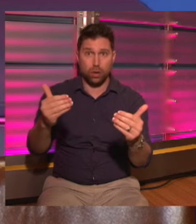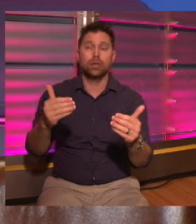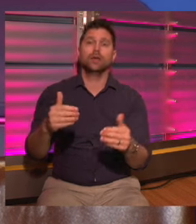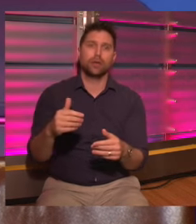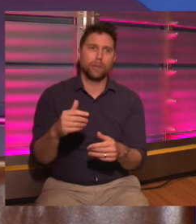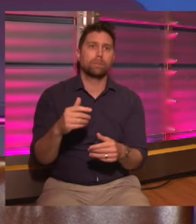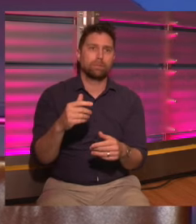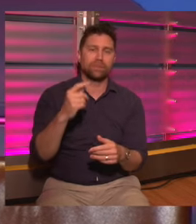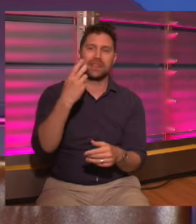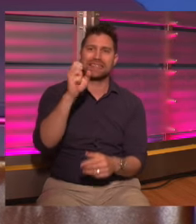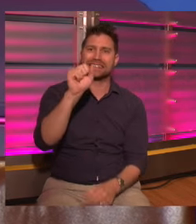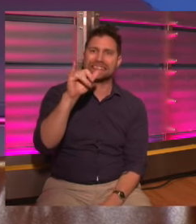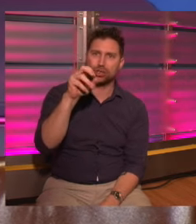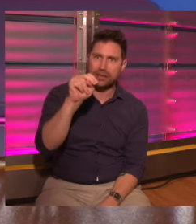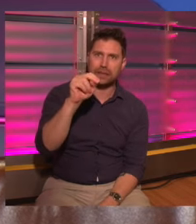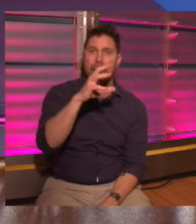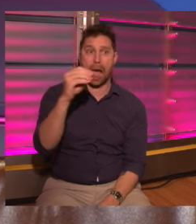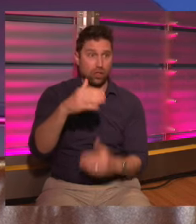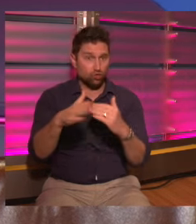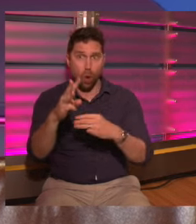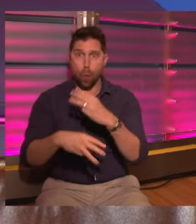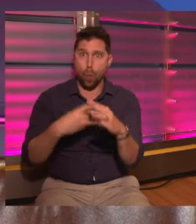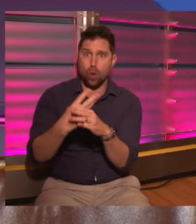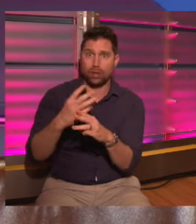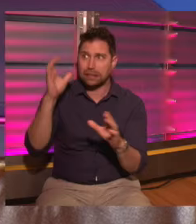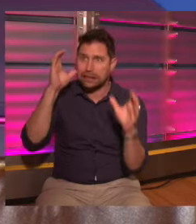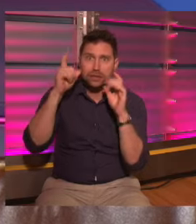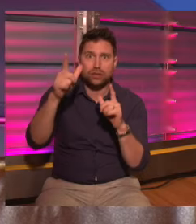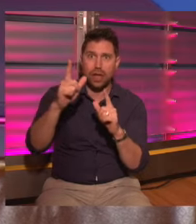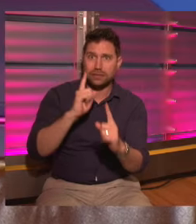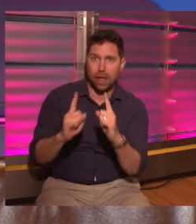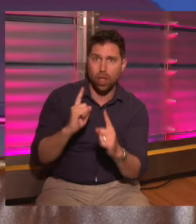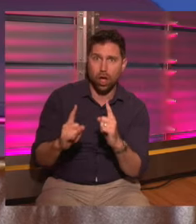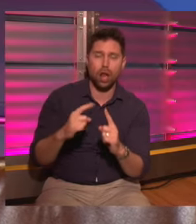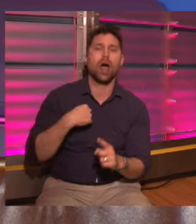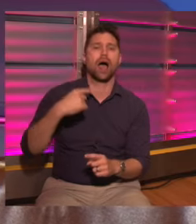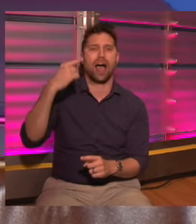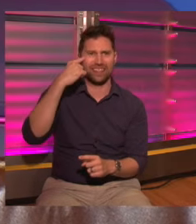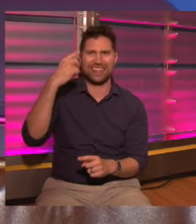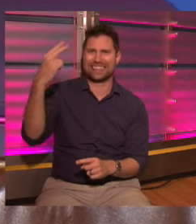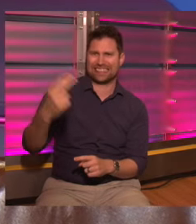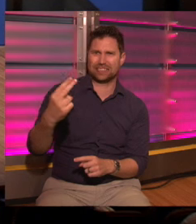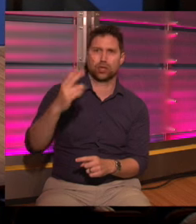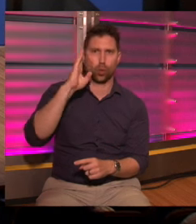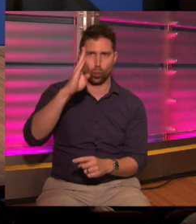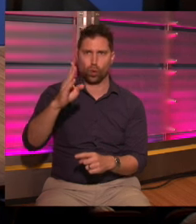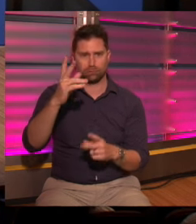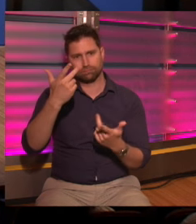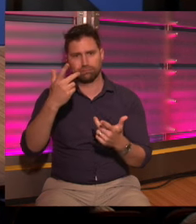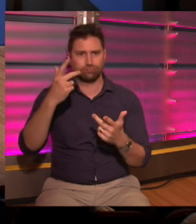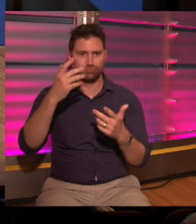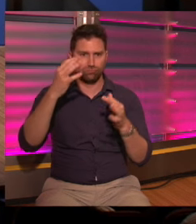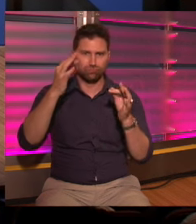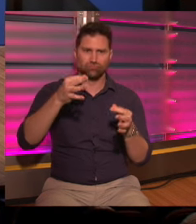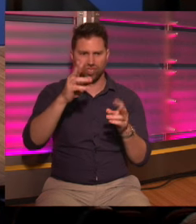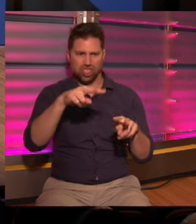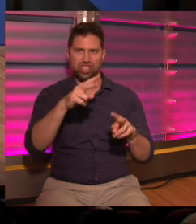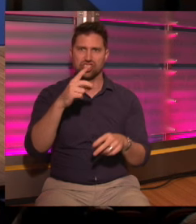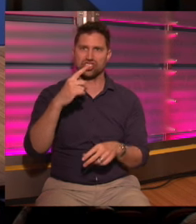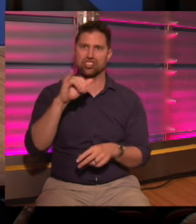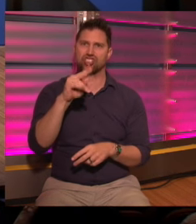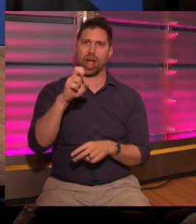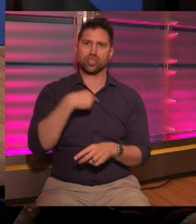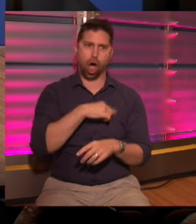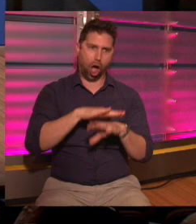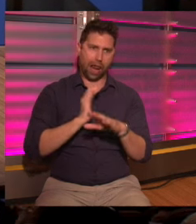the Syrians and the rest of the world is listening to this dialogue, and I think history will judge all of us on the decisions that we make. So thank you guys so